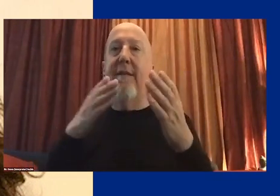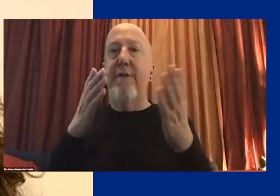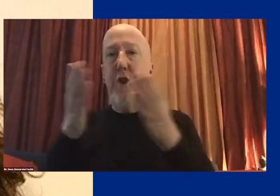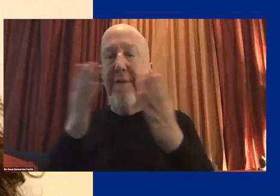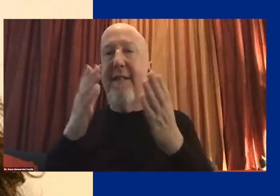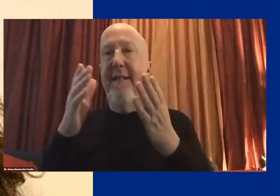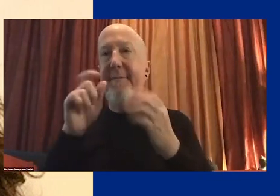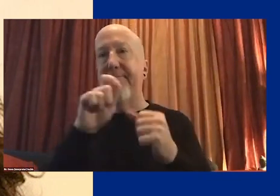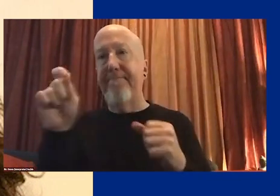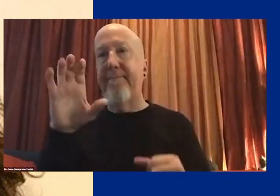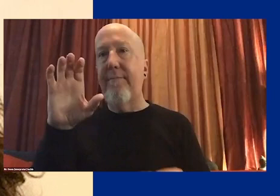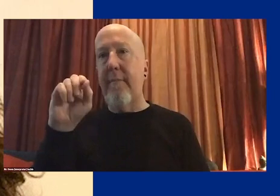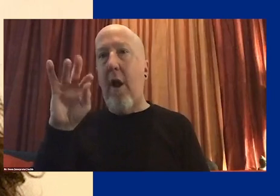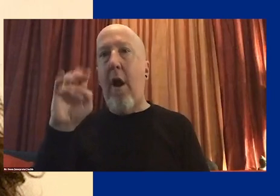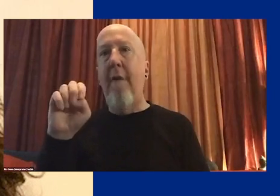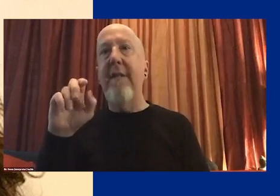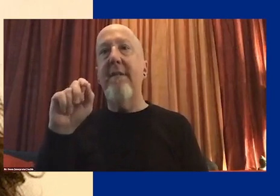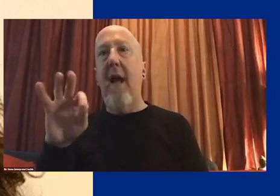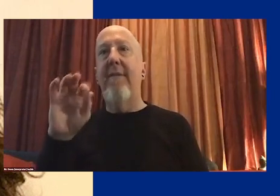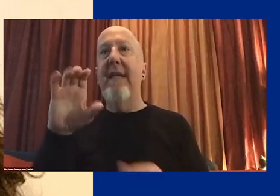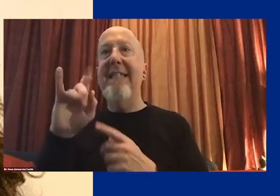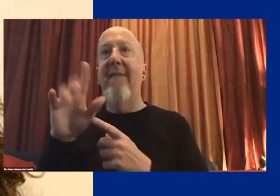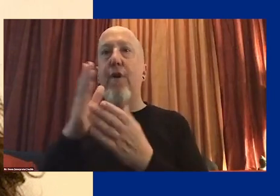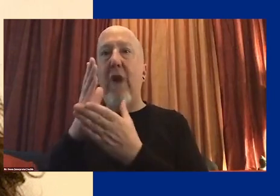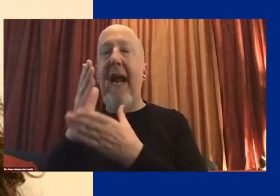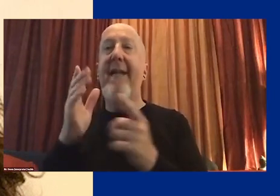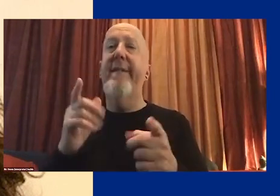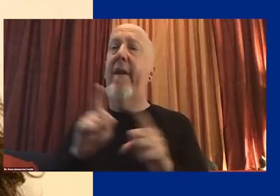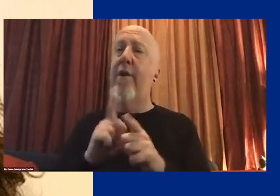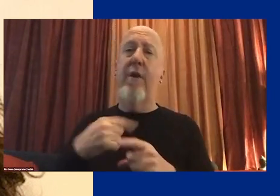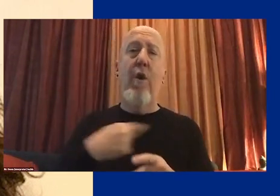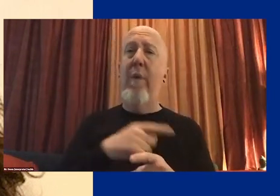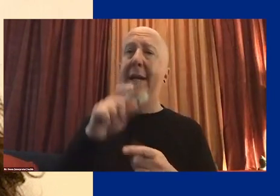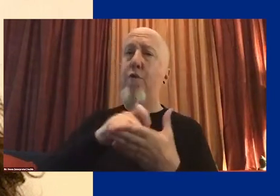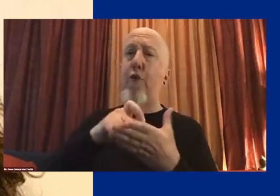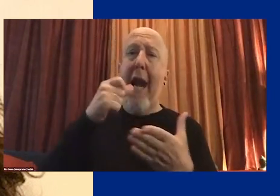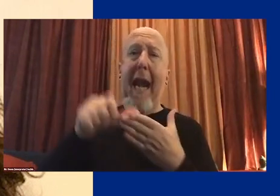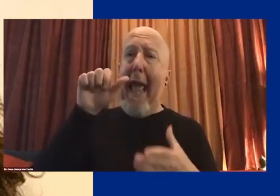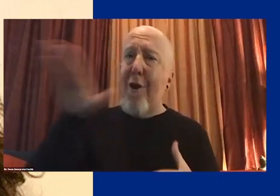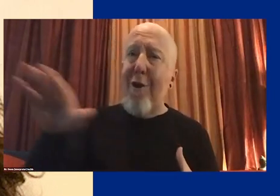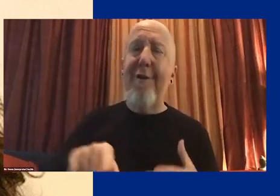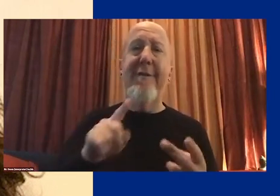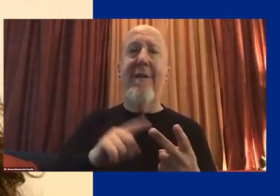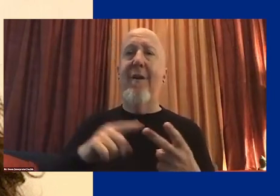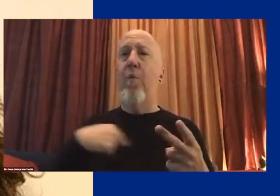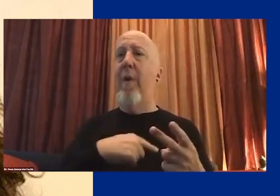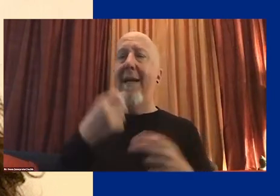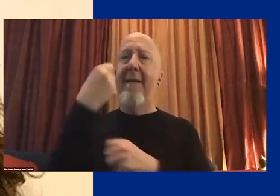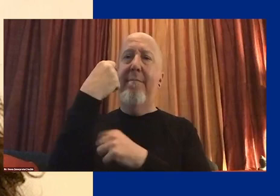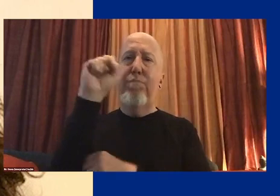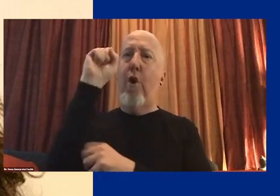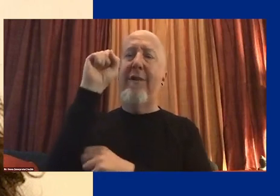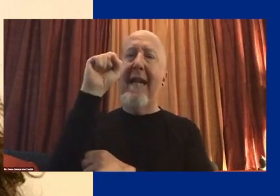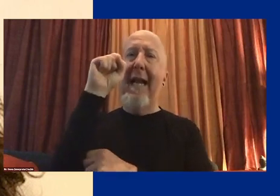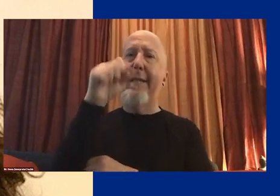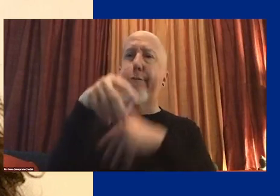that agency, and by sending letters and by protesting and by just making